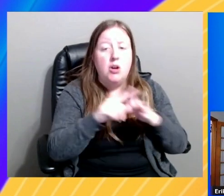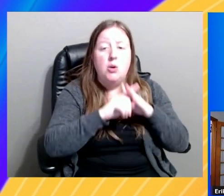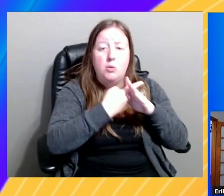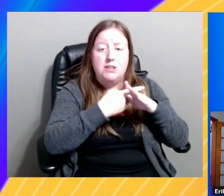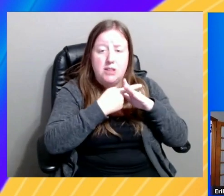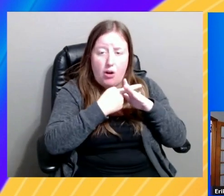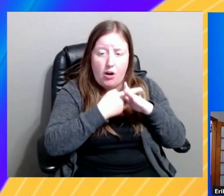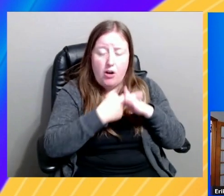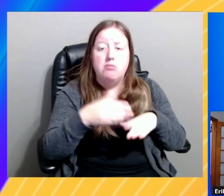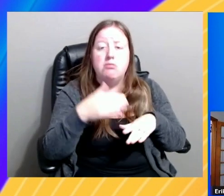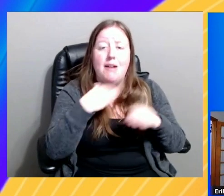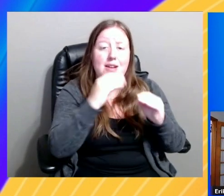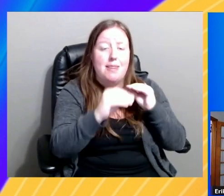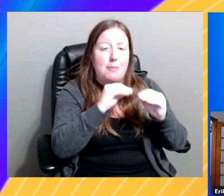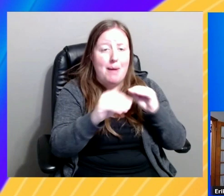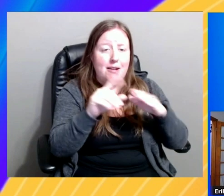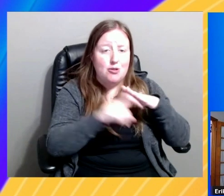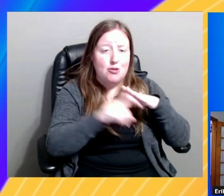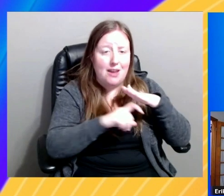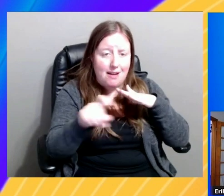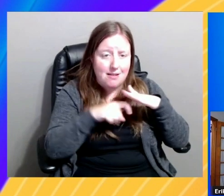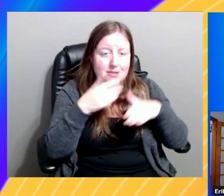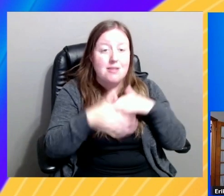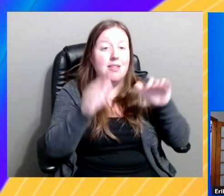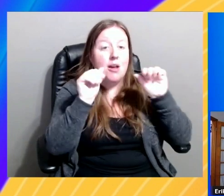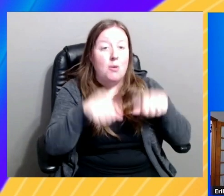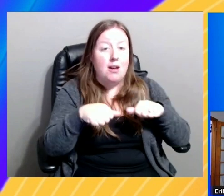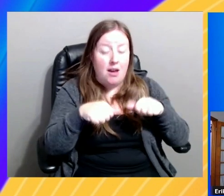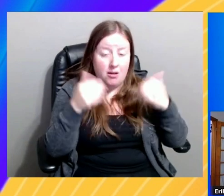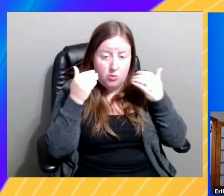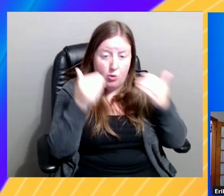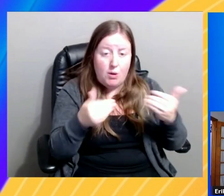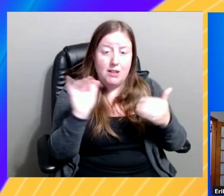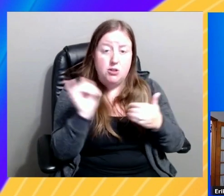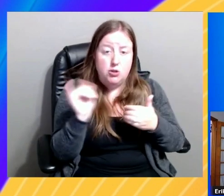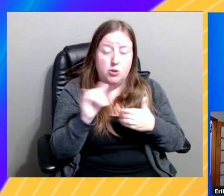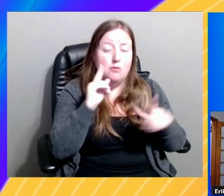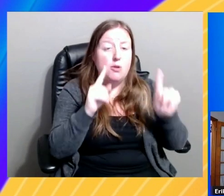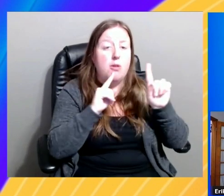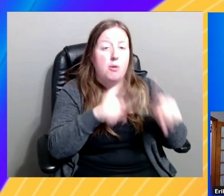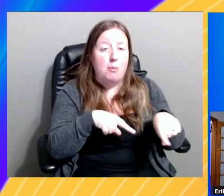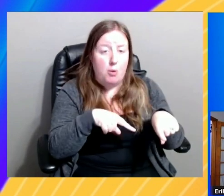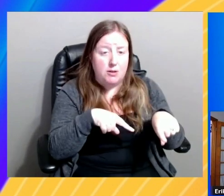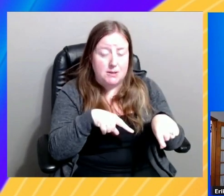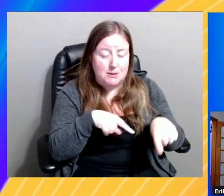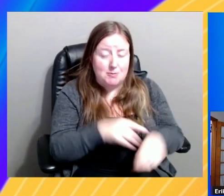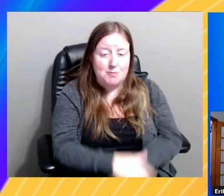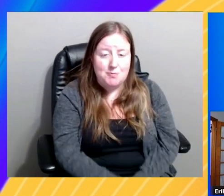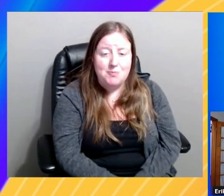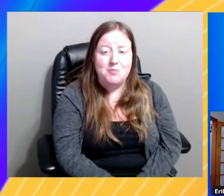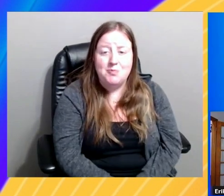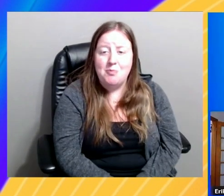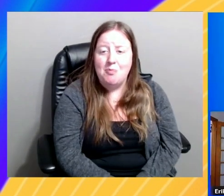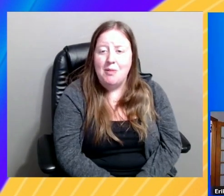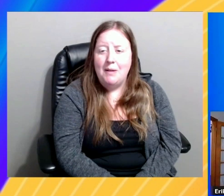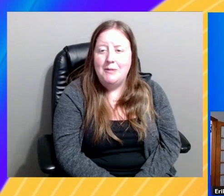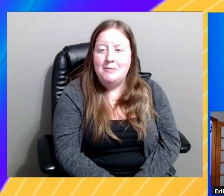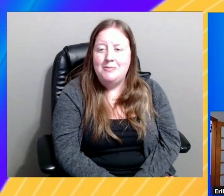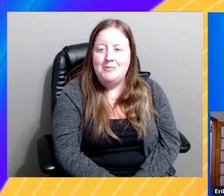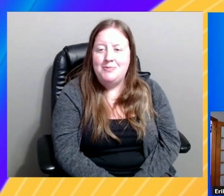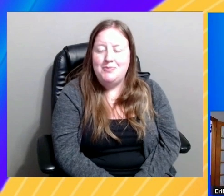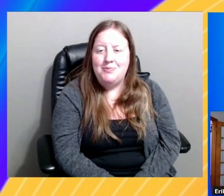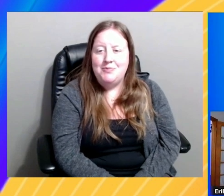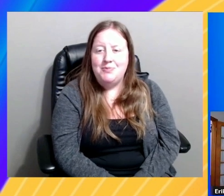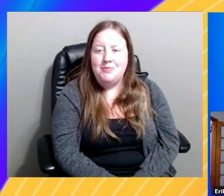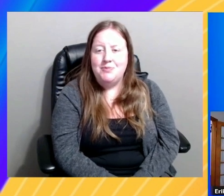patch scans, then we can also go into the reporting side of things. So just to